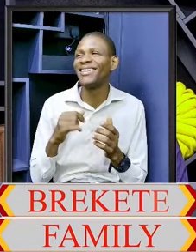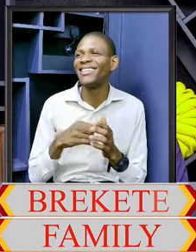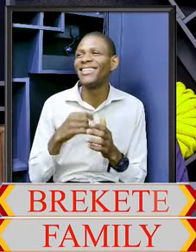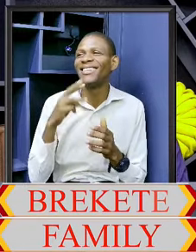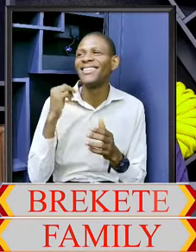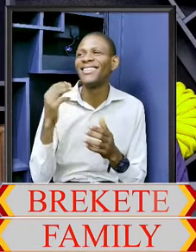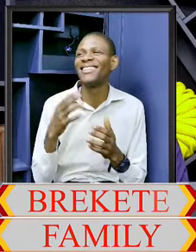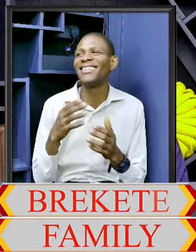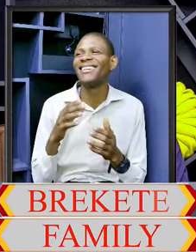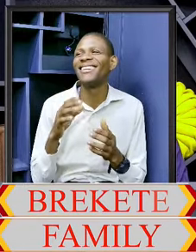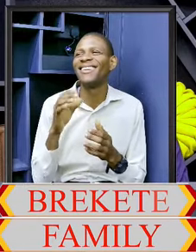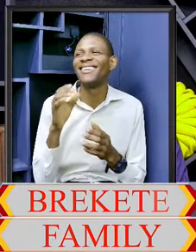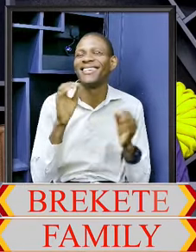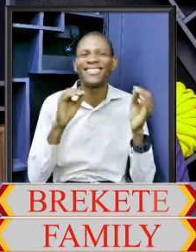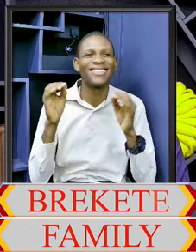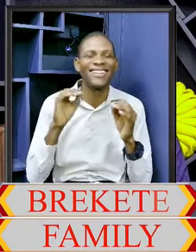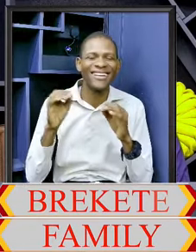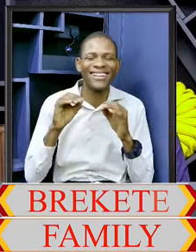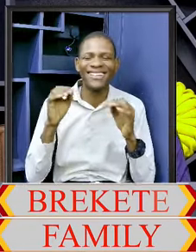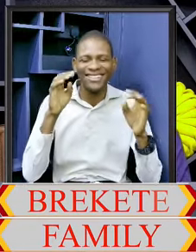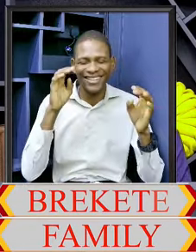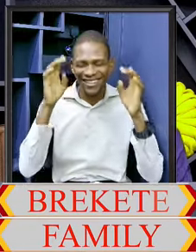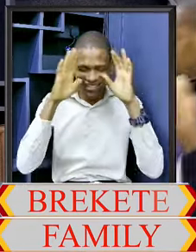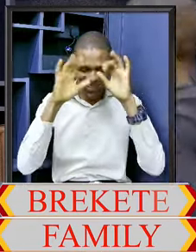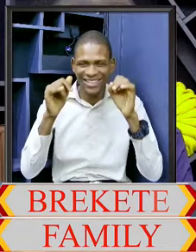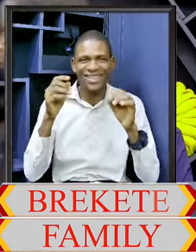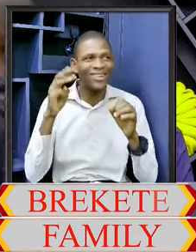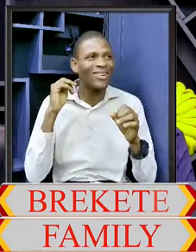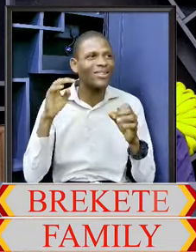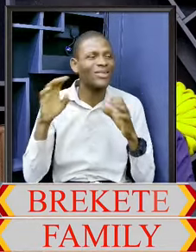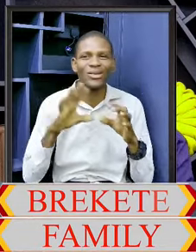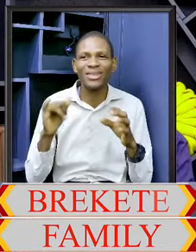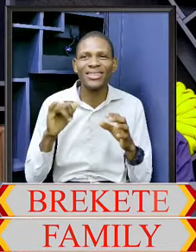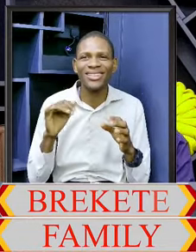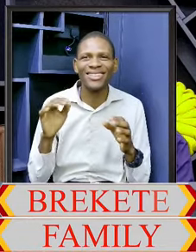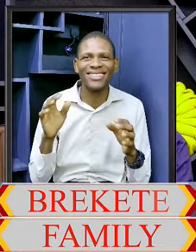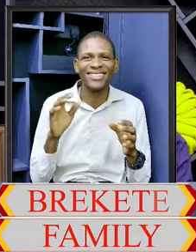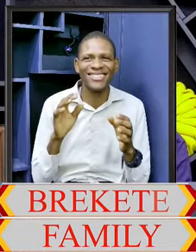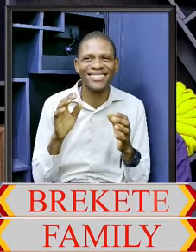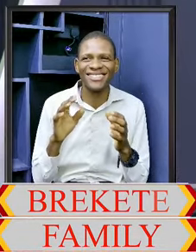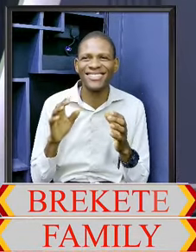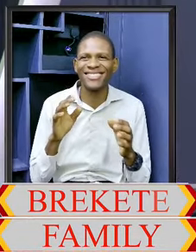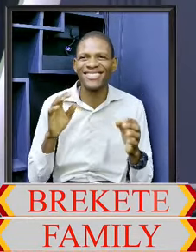here, ordinary president will be say they do exercise. They come quickly.